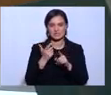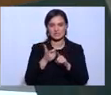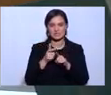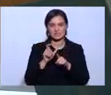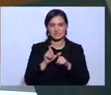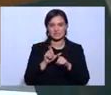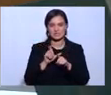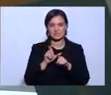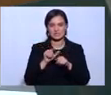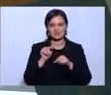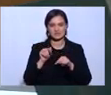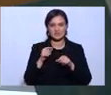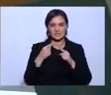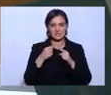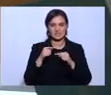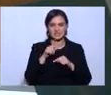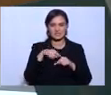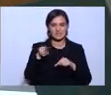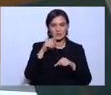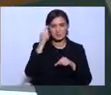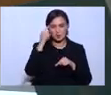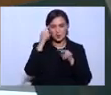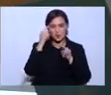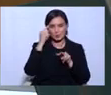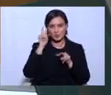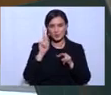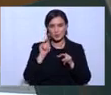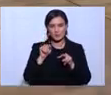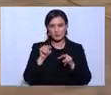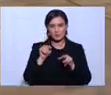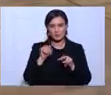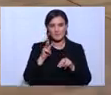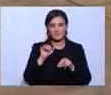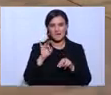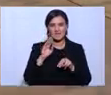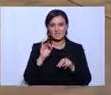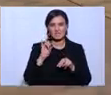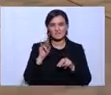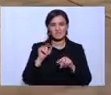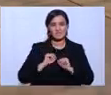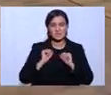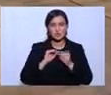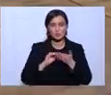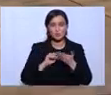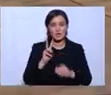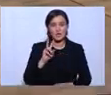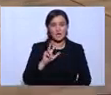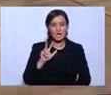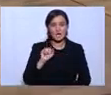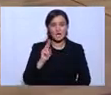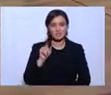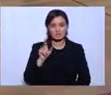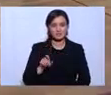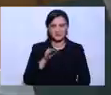think ugly thoughts is what Mark Twain is trying to say. Whereas Huck, the reason we like him so much is that he